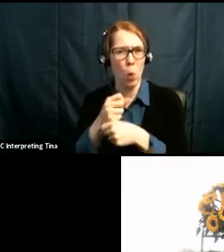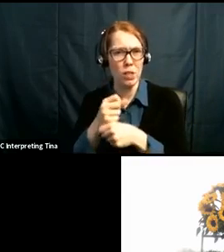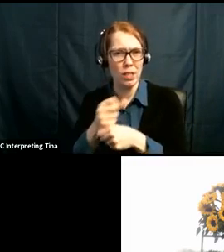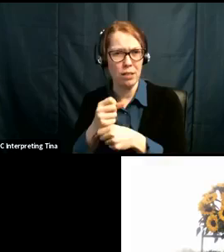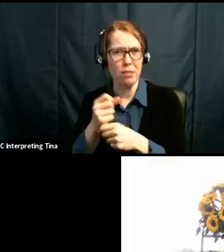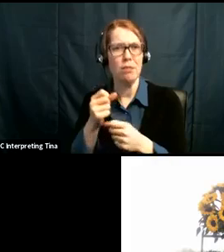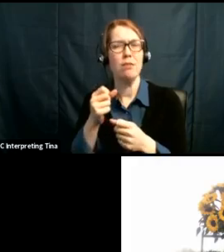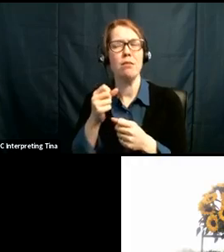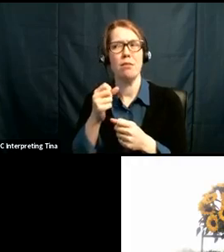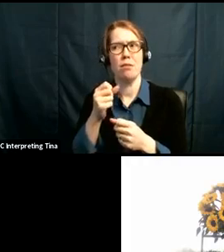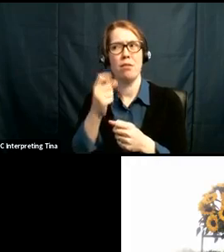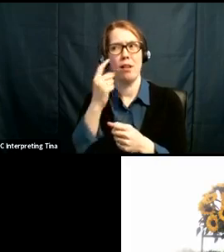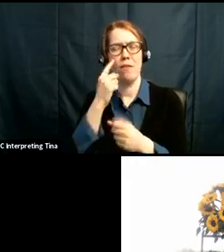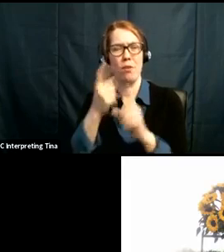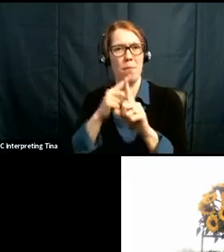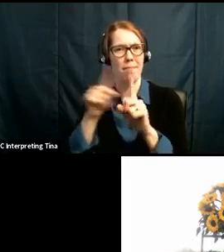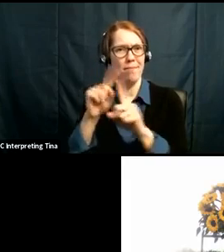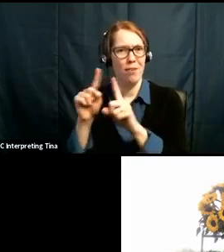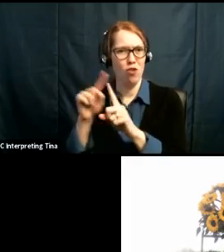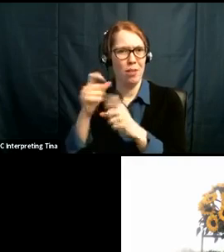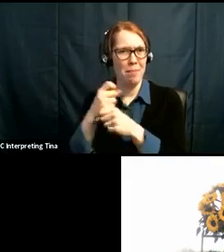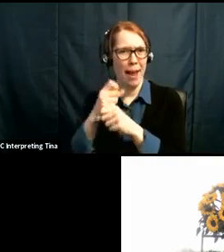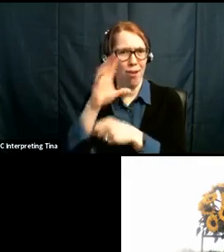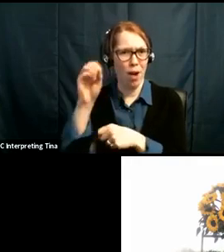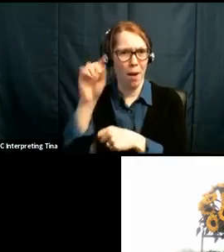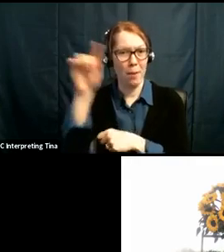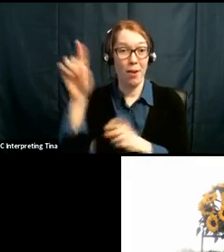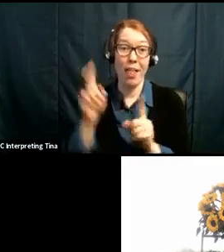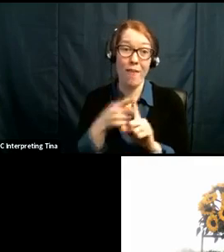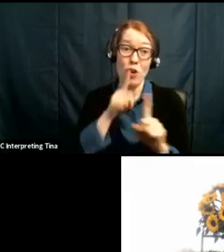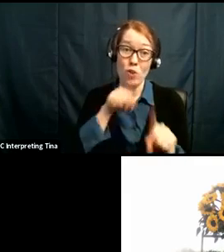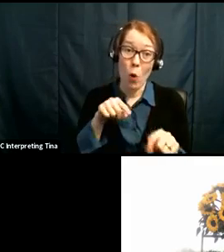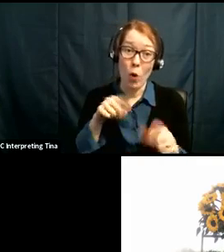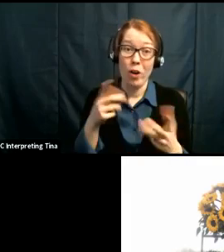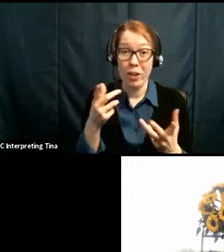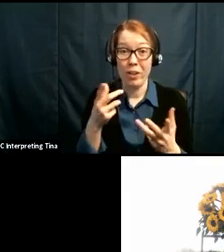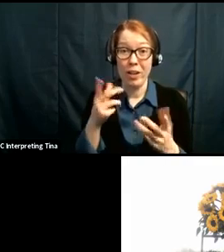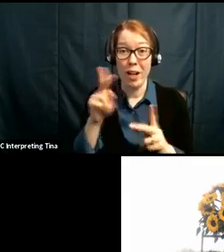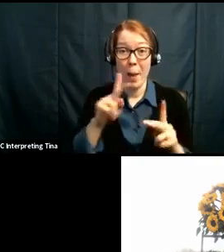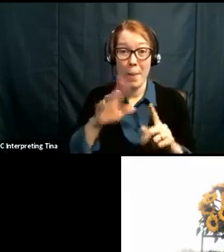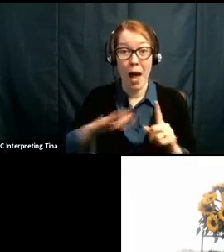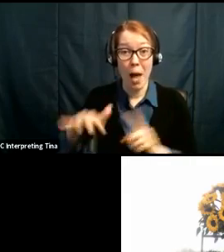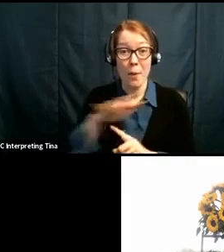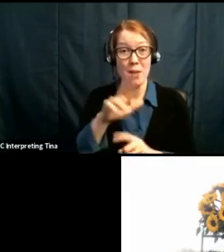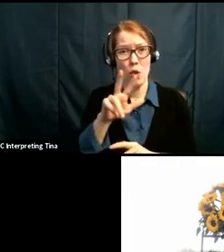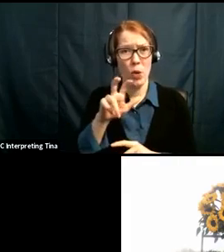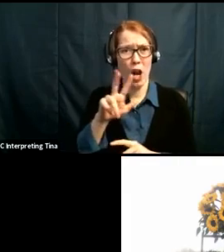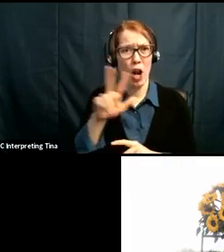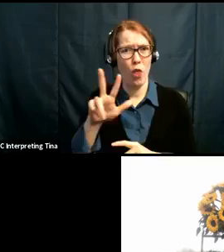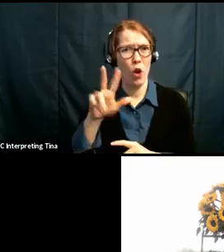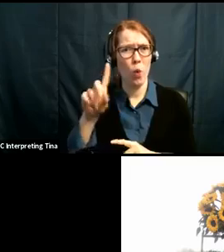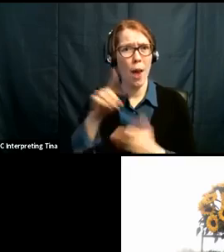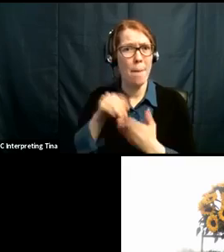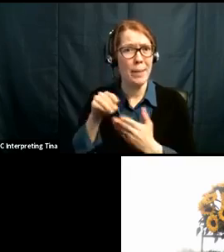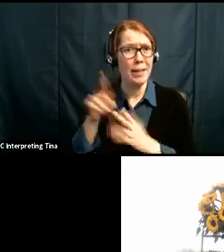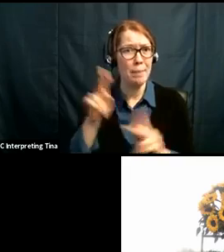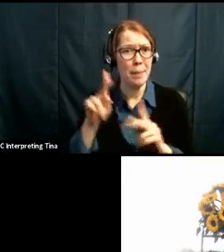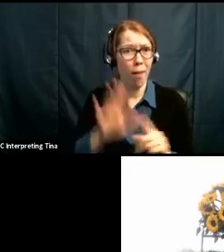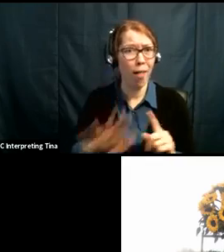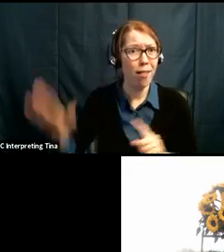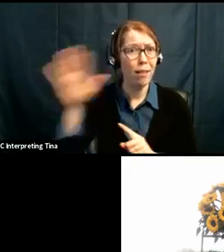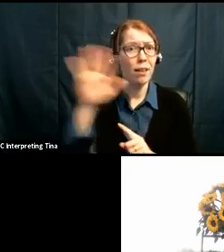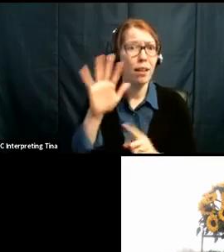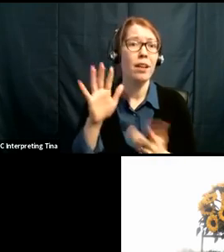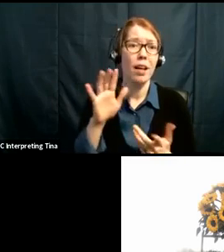manufacturers is what they're thinking. You can tell that first order is about, in a population of what, 331 million or so, that's